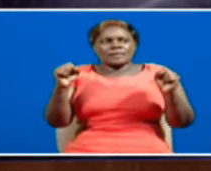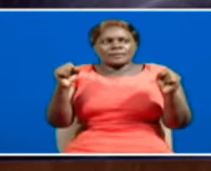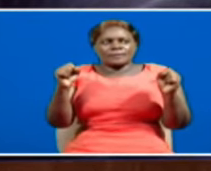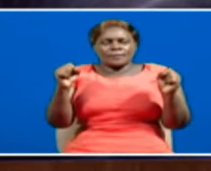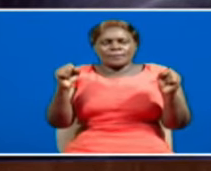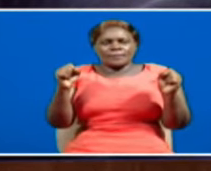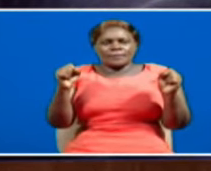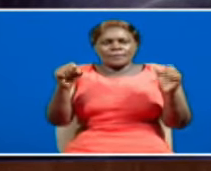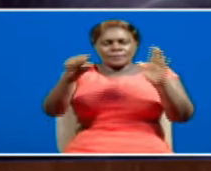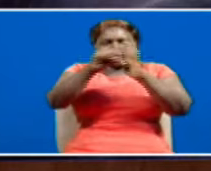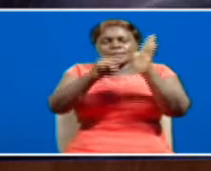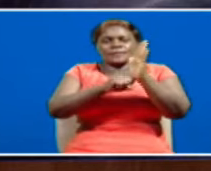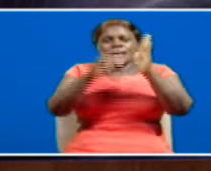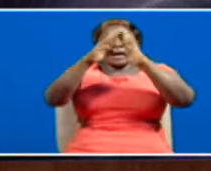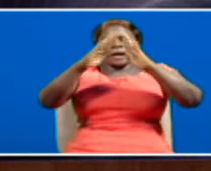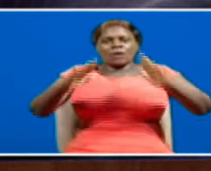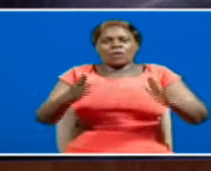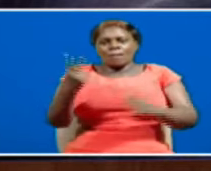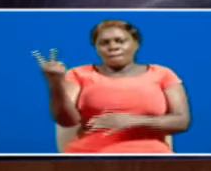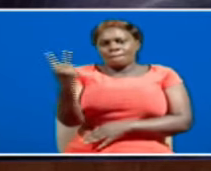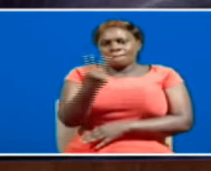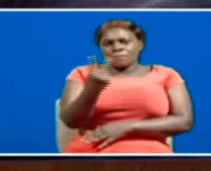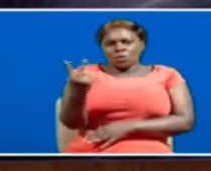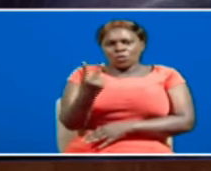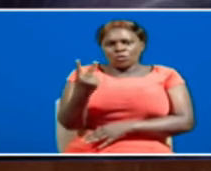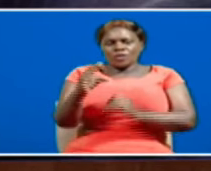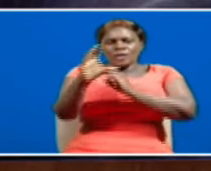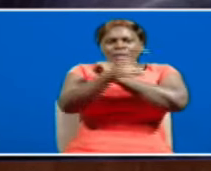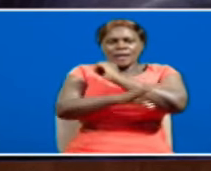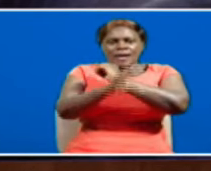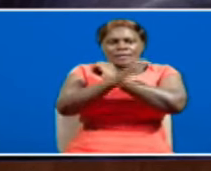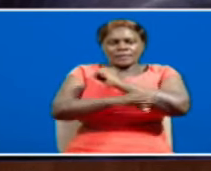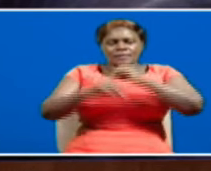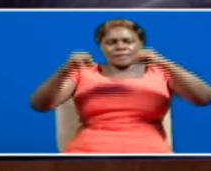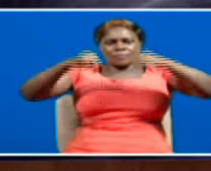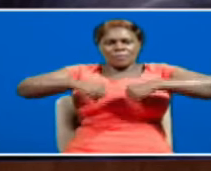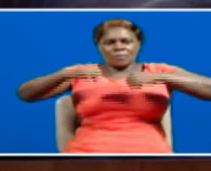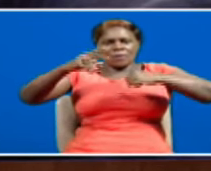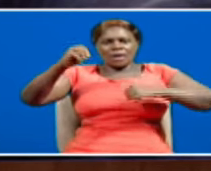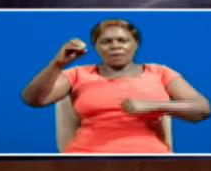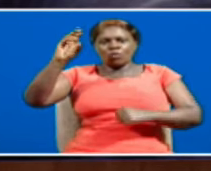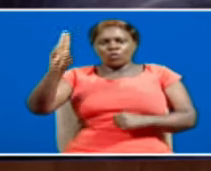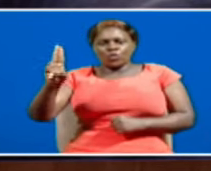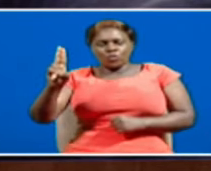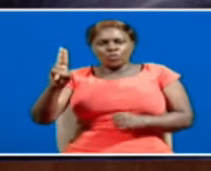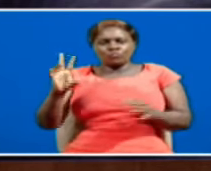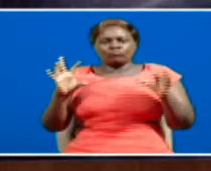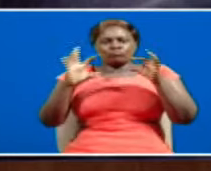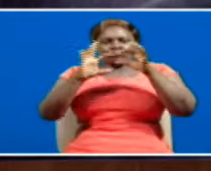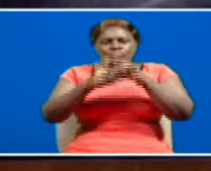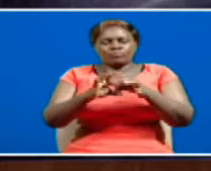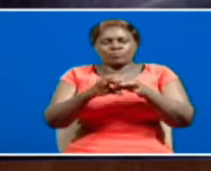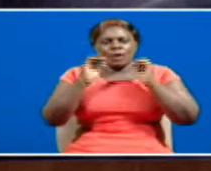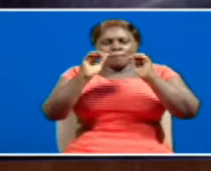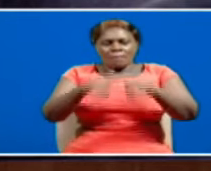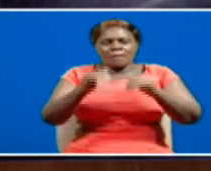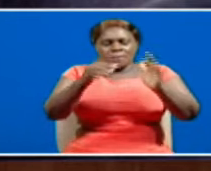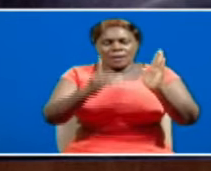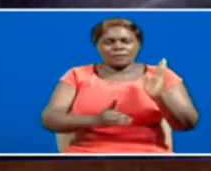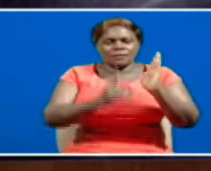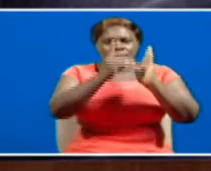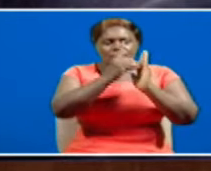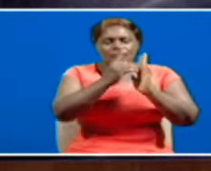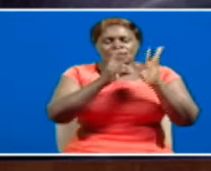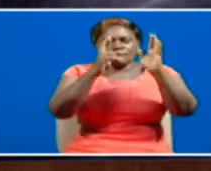Duda, at State House Nairobi, where the two countries signed bilateral agreements, tax solidarity and agricultural development.